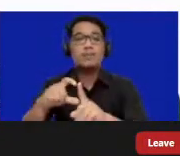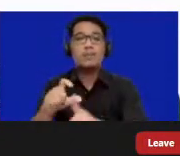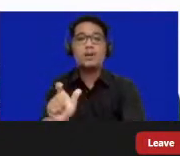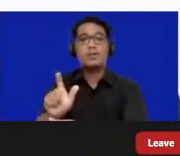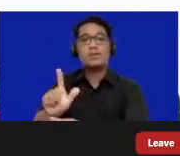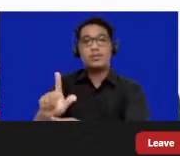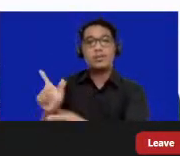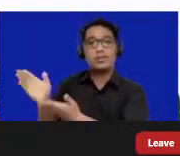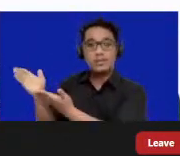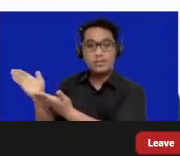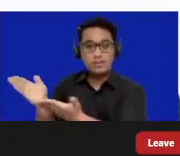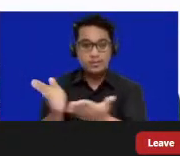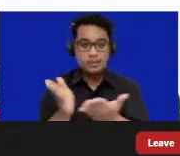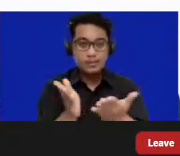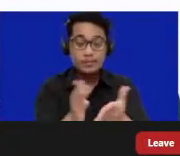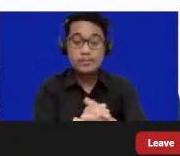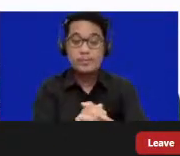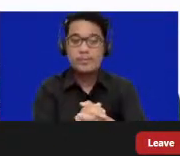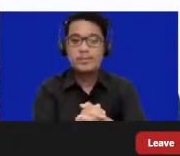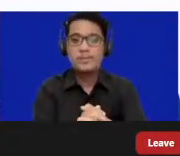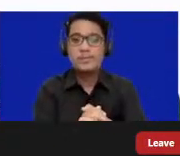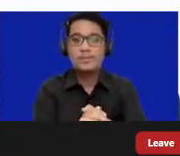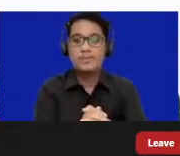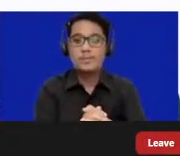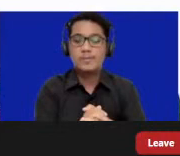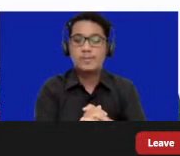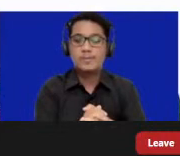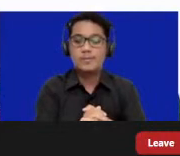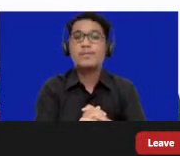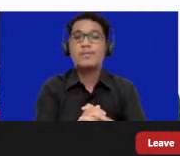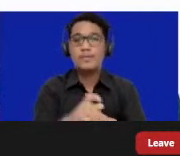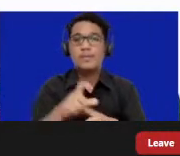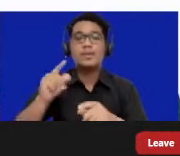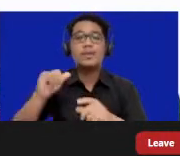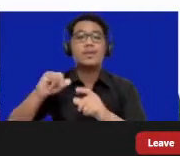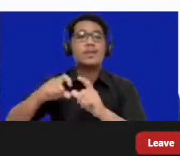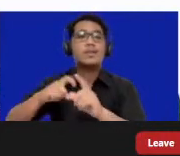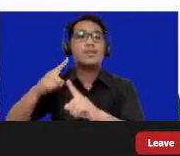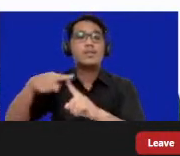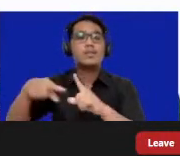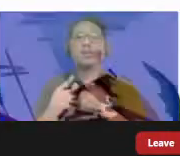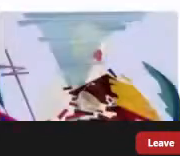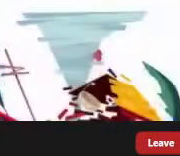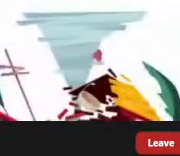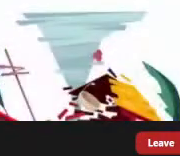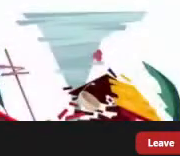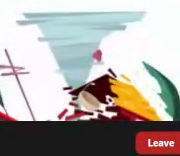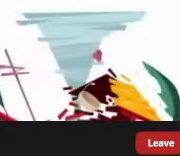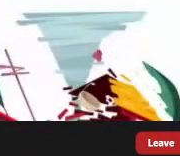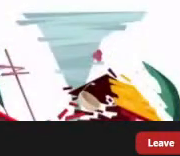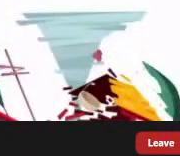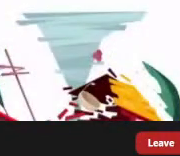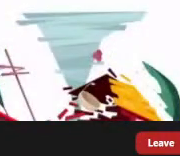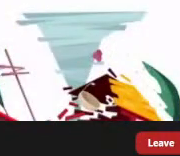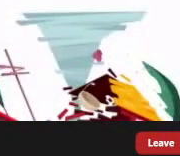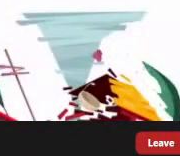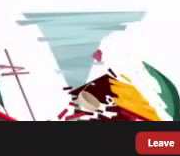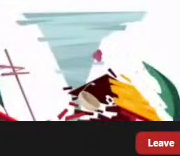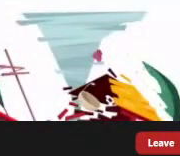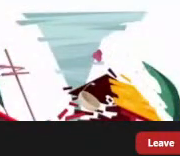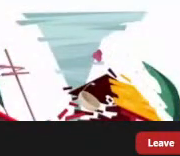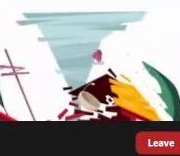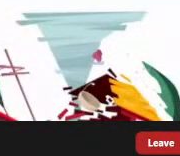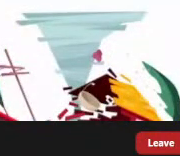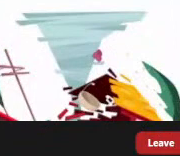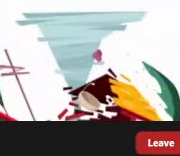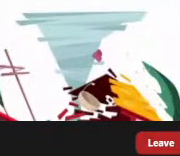Pete has already mentioned and also suggest about doing more